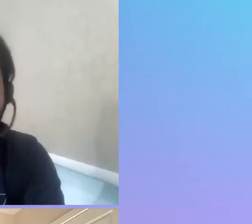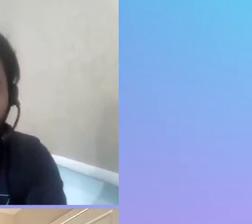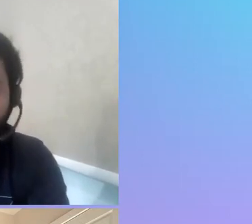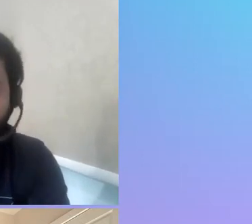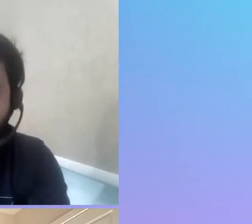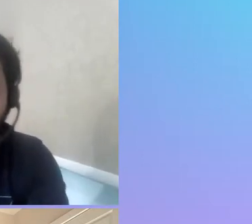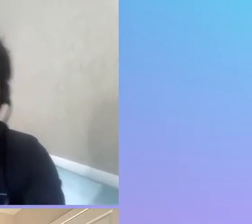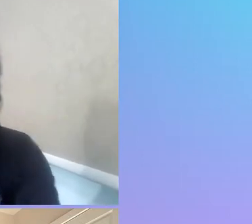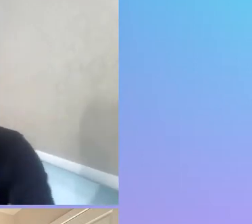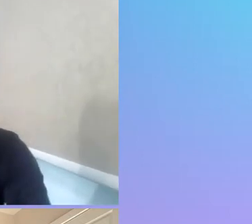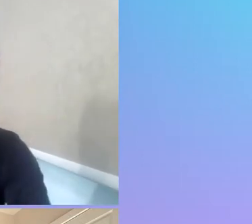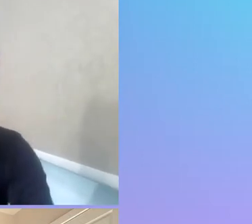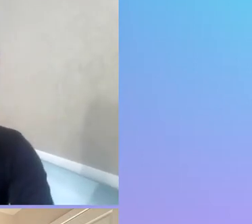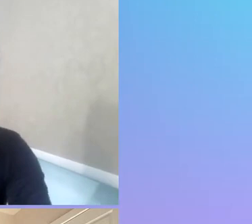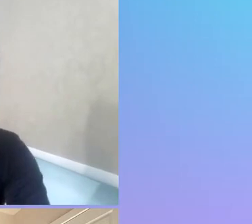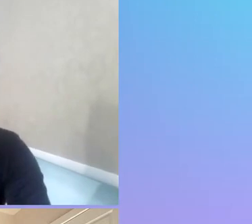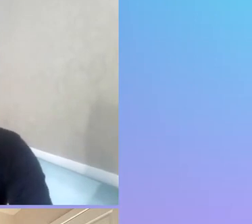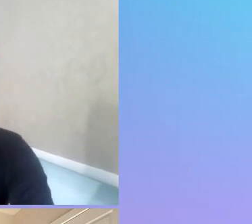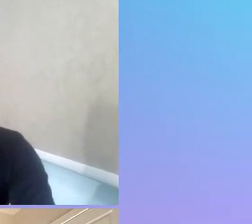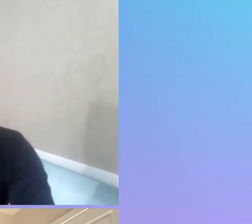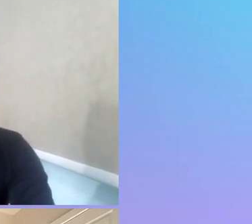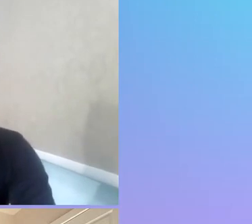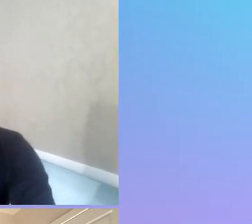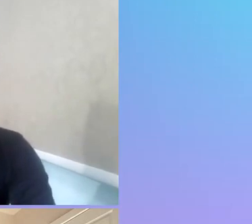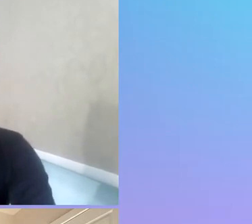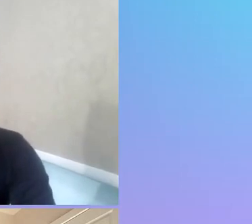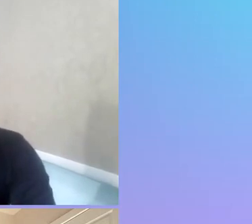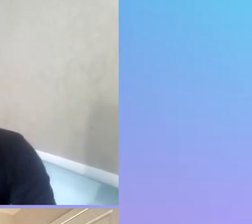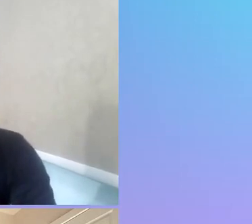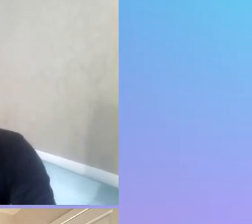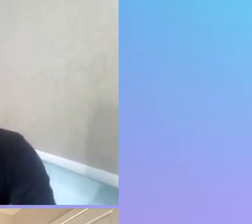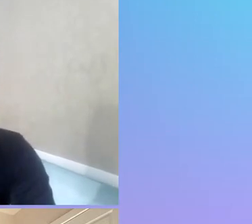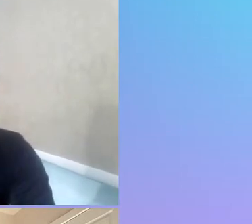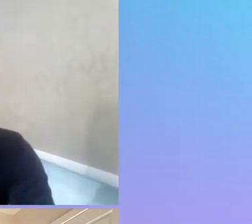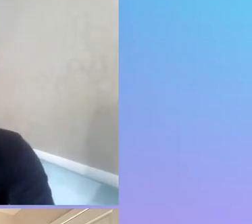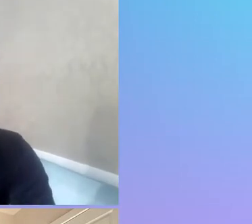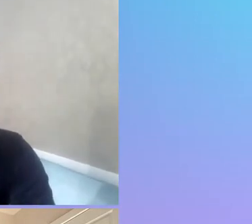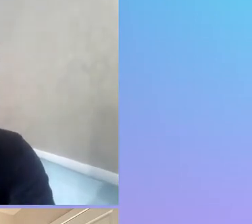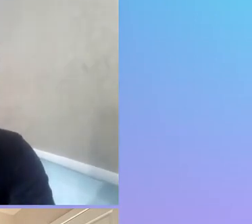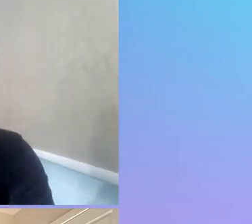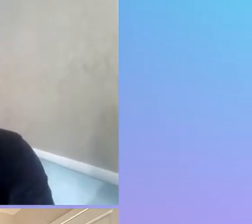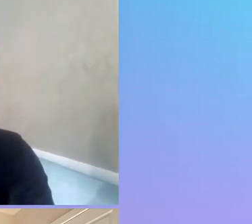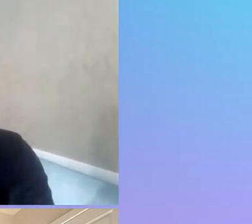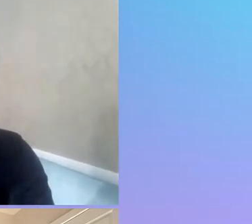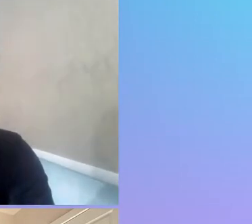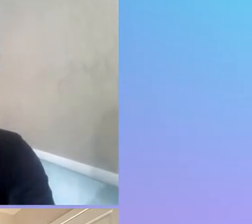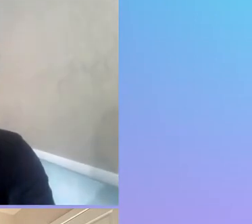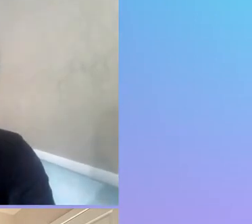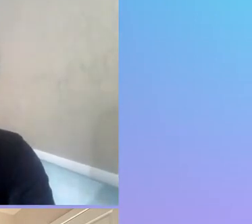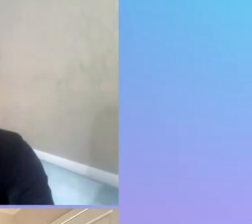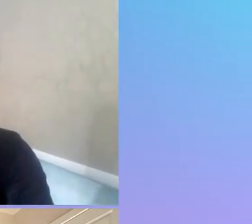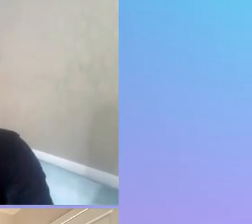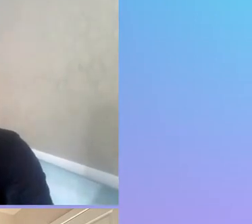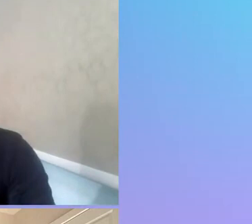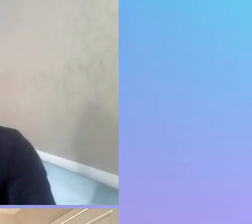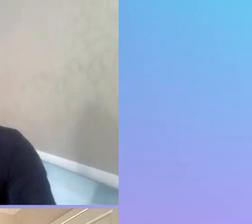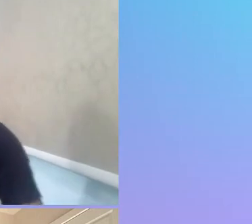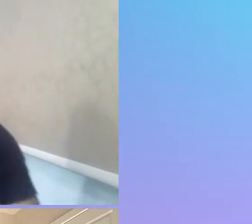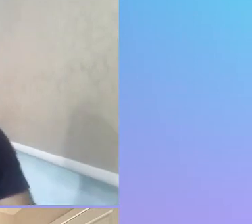are mobile platform makers, Apple, Google, leading the WCAG 2.2 implementation on their platforms? If not,